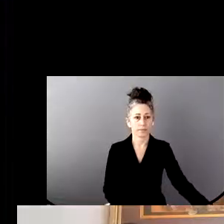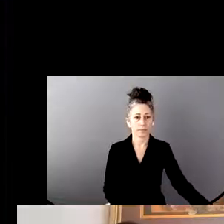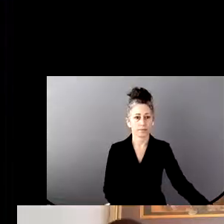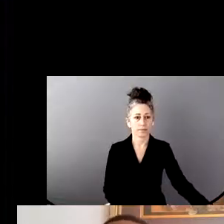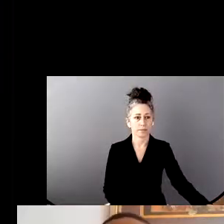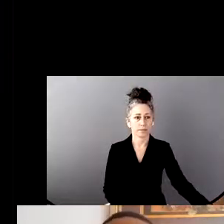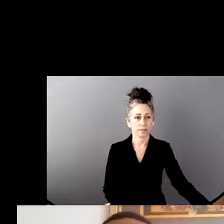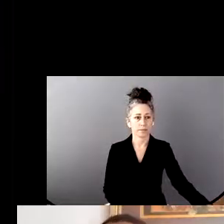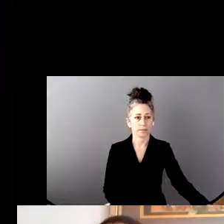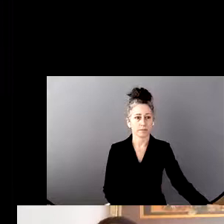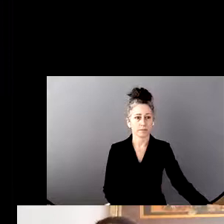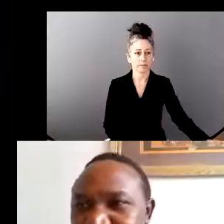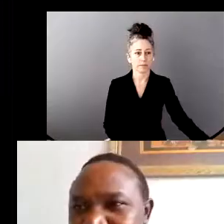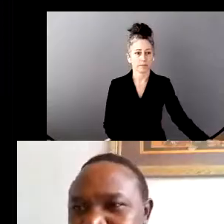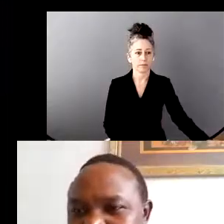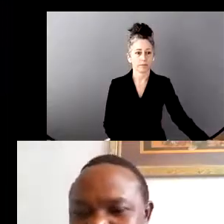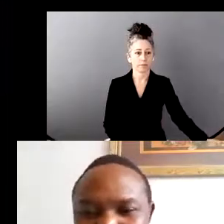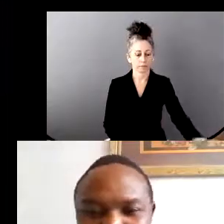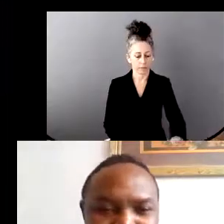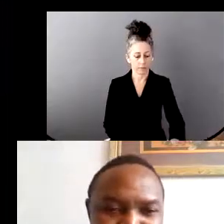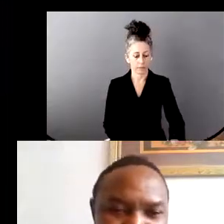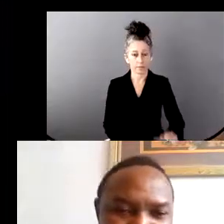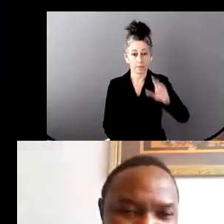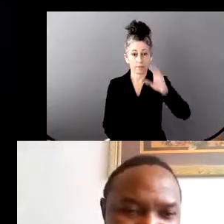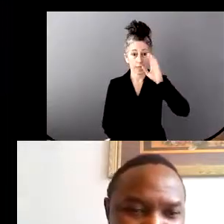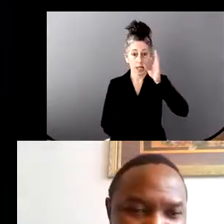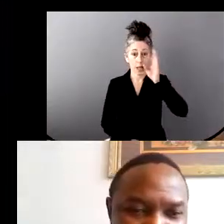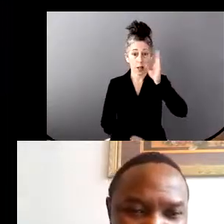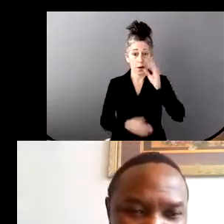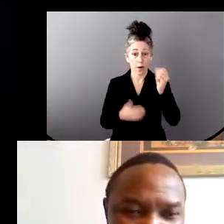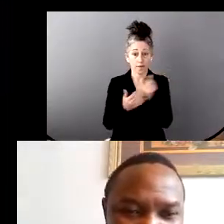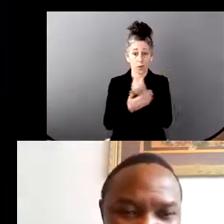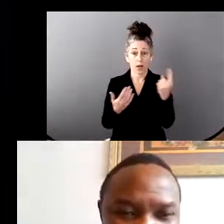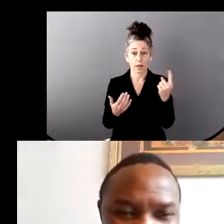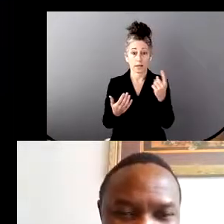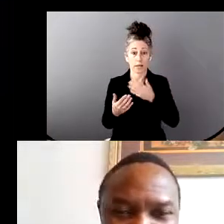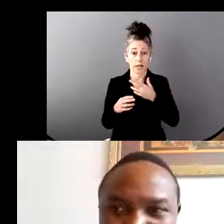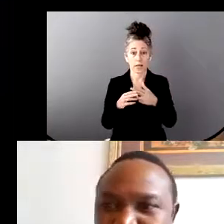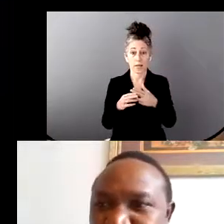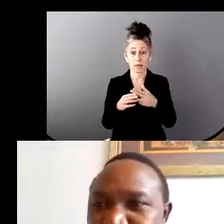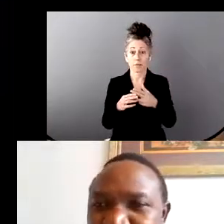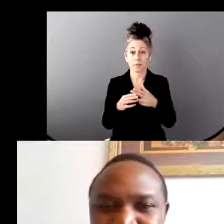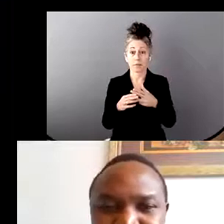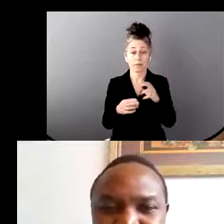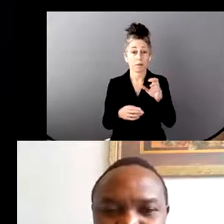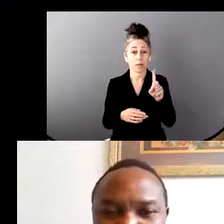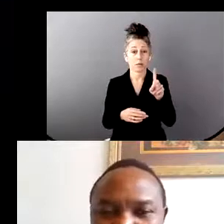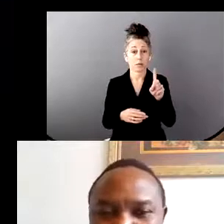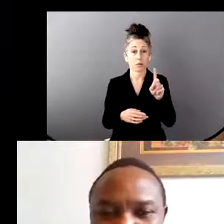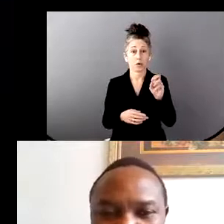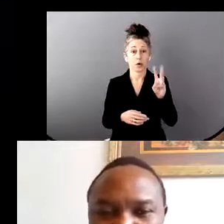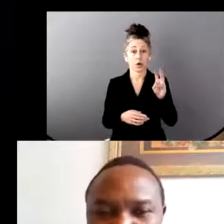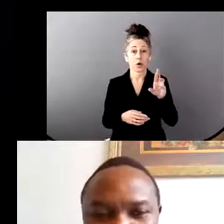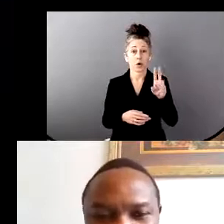Okay. Hello, everyone. Yeah, my name again is Edward Manyibe